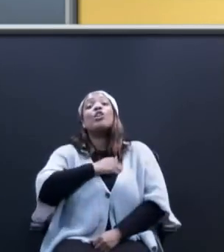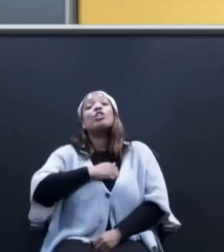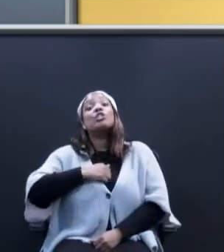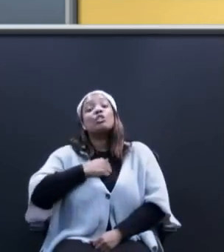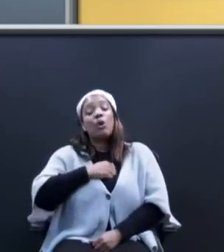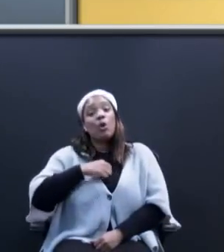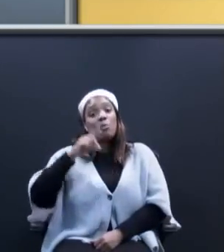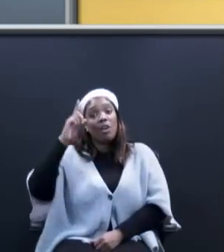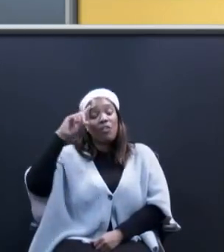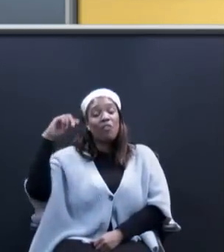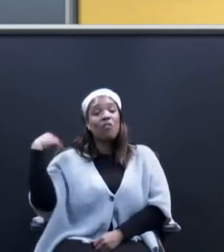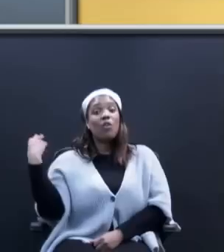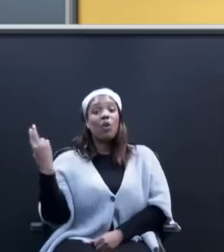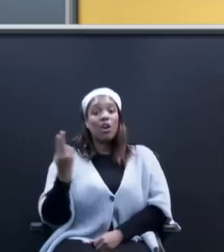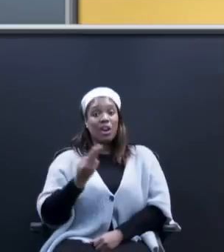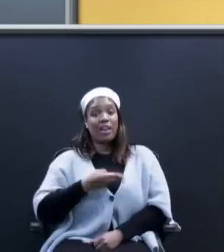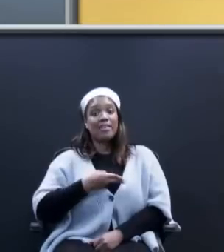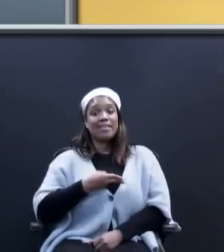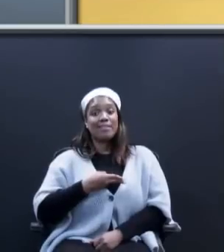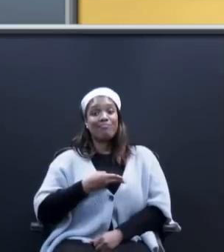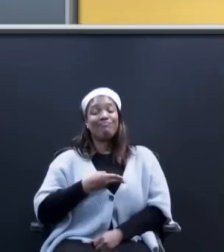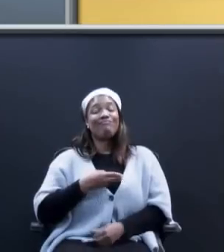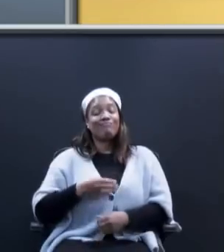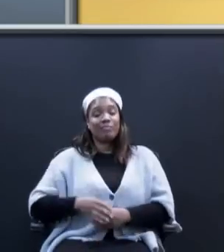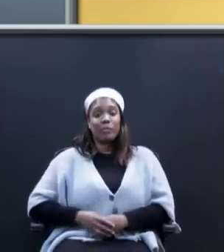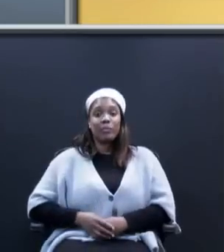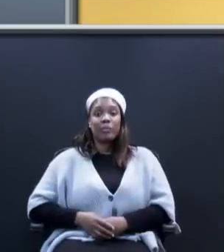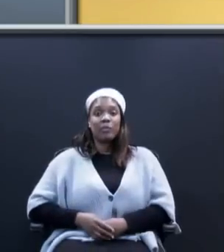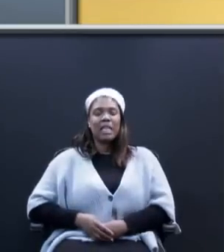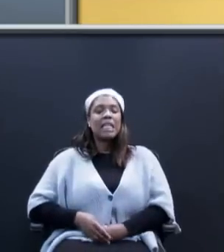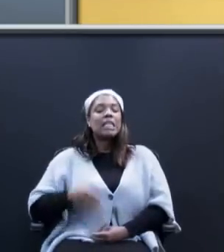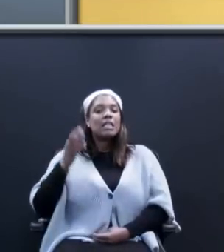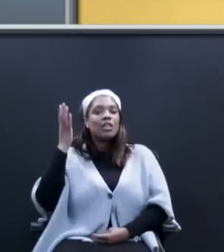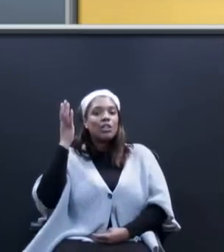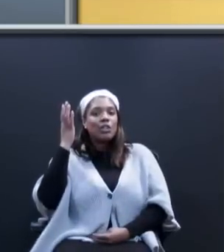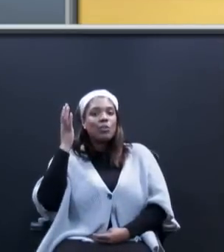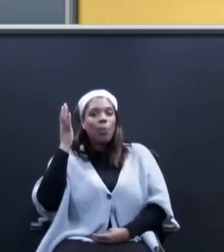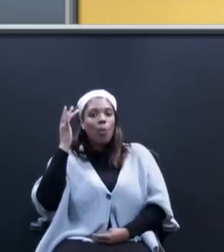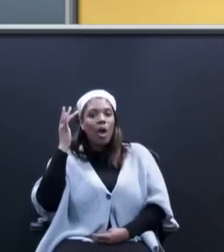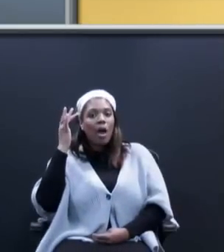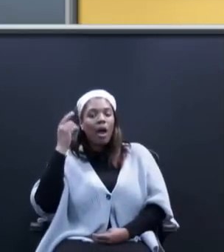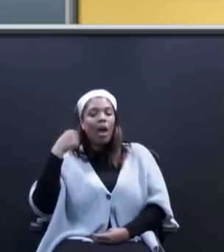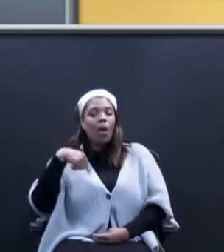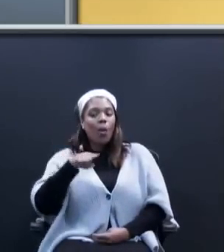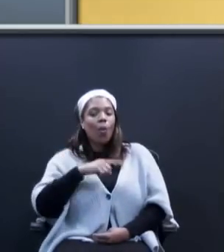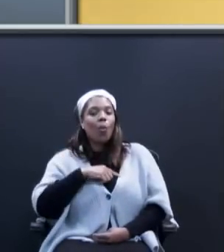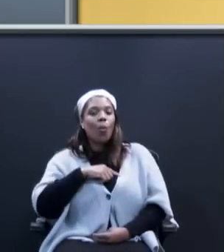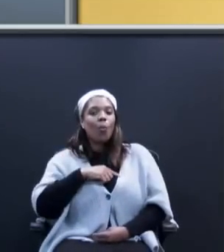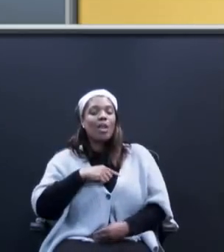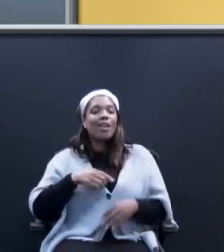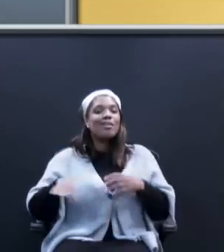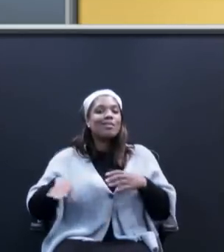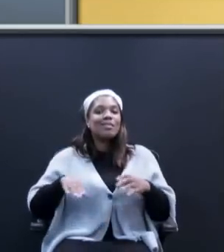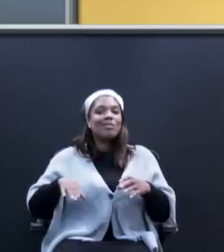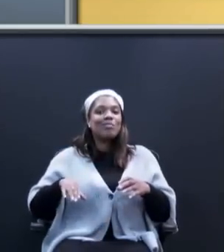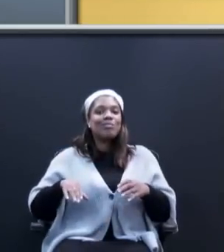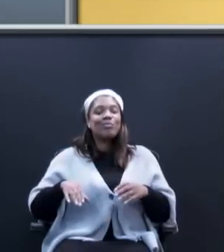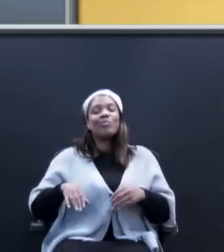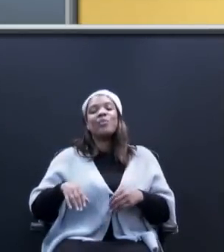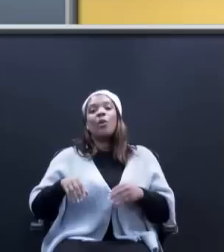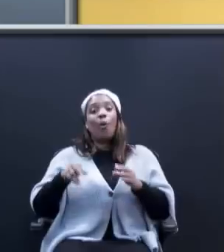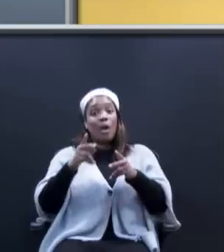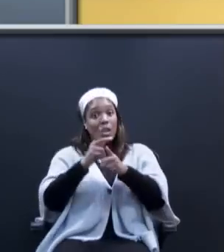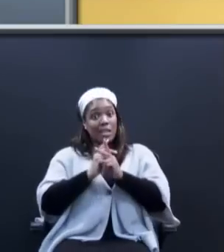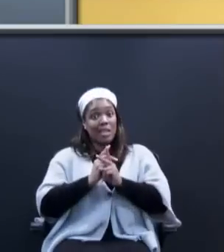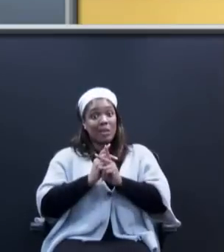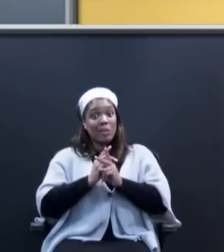simple. So that's why we keep the Day of Atonement. We have shown you what every one of these days stand